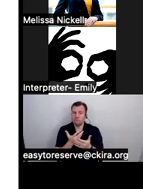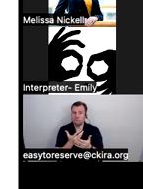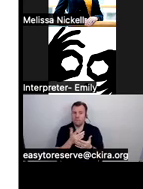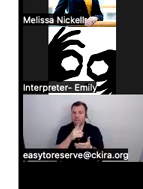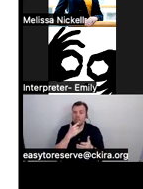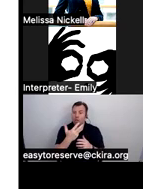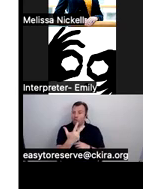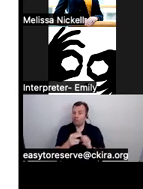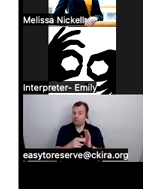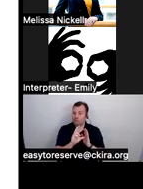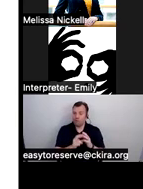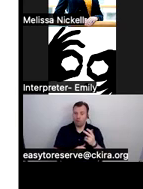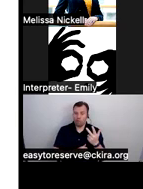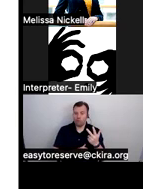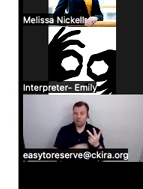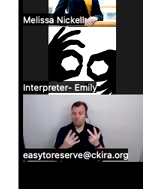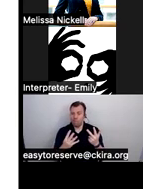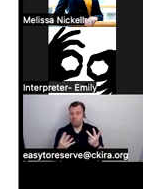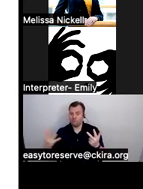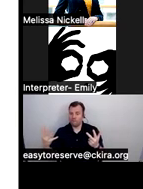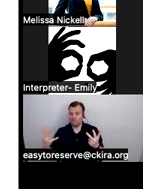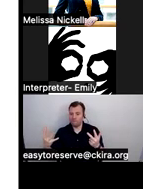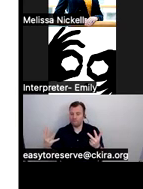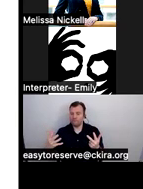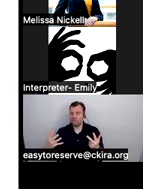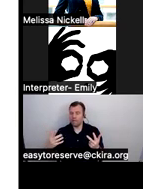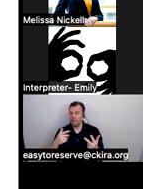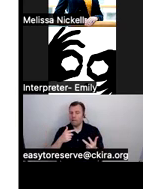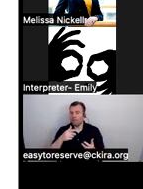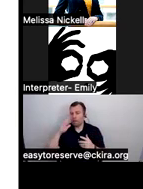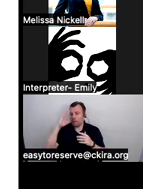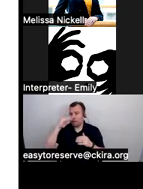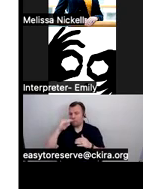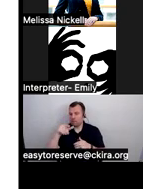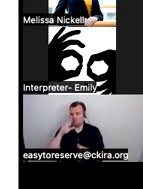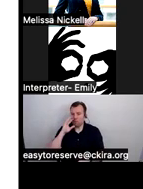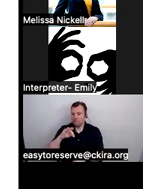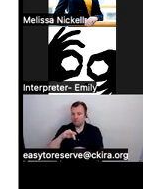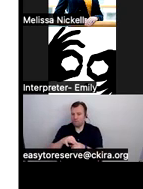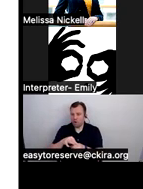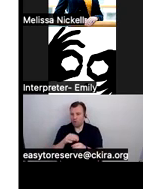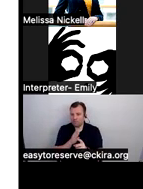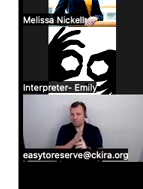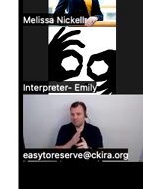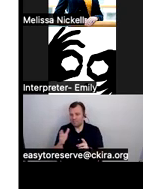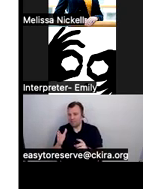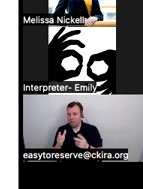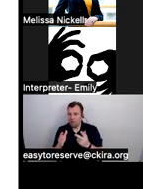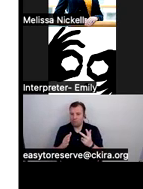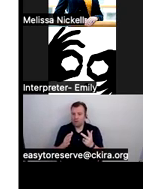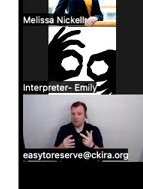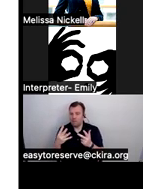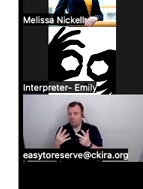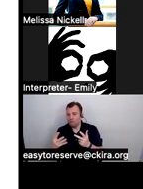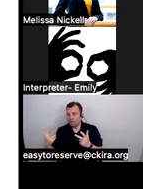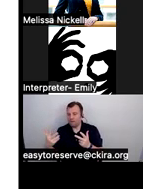impact scores of, say, 3, 4, and 5, you're expected to vote within that range. It can be, if you're a little on the high side, you might give it a 3, or you might give